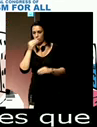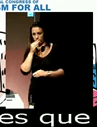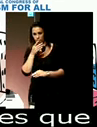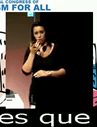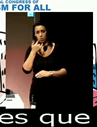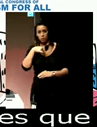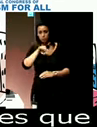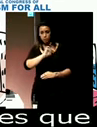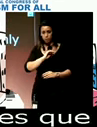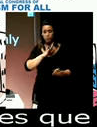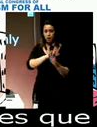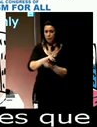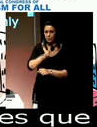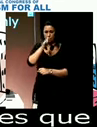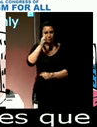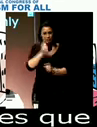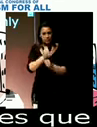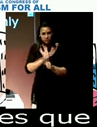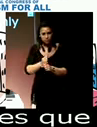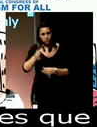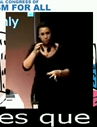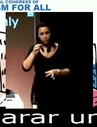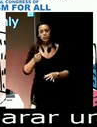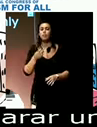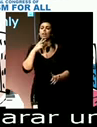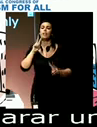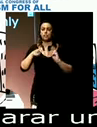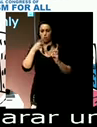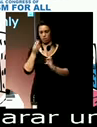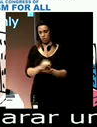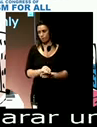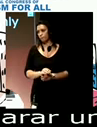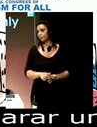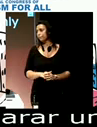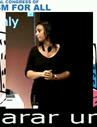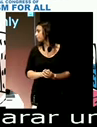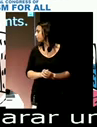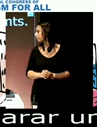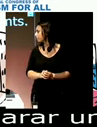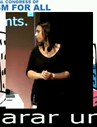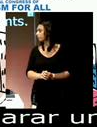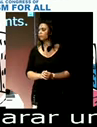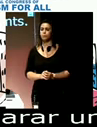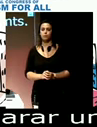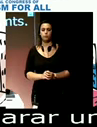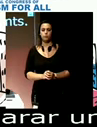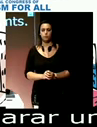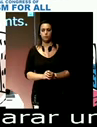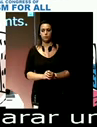also restaurants. It's hotel and restaurants. In fact, we work more at the restaurant sector.